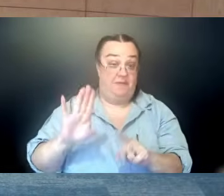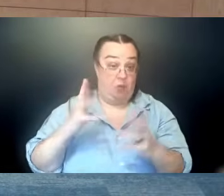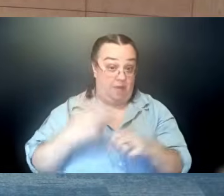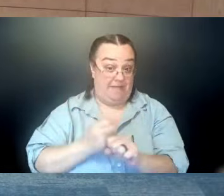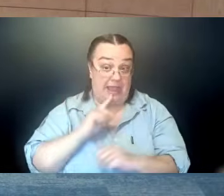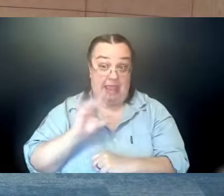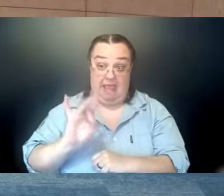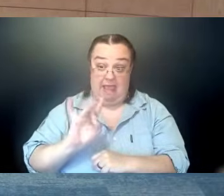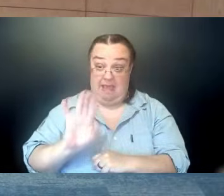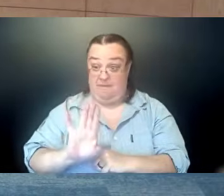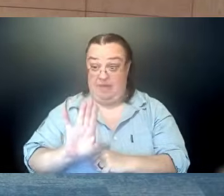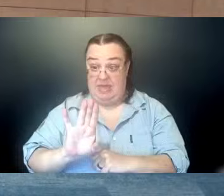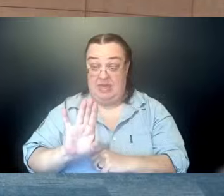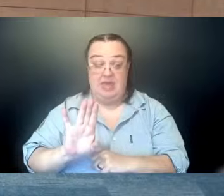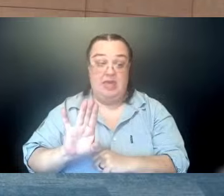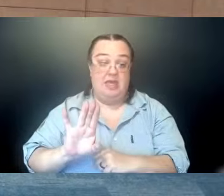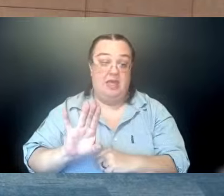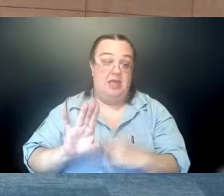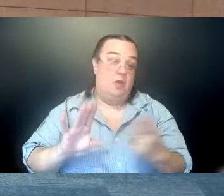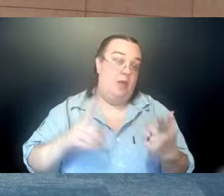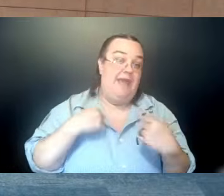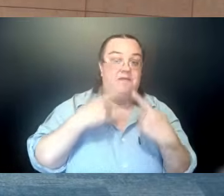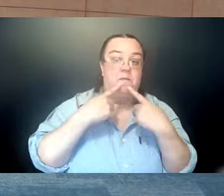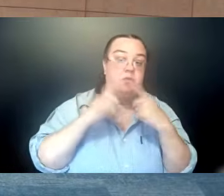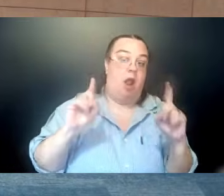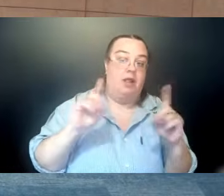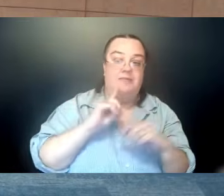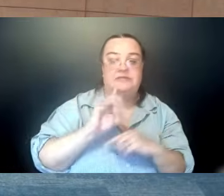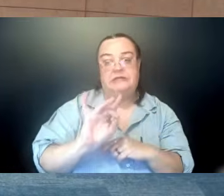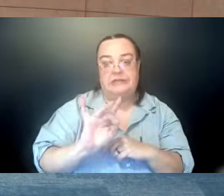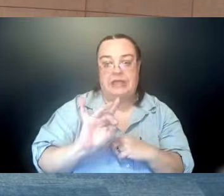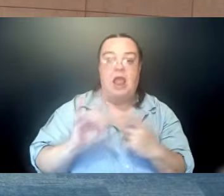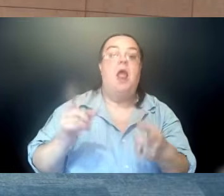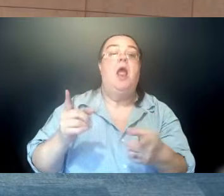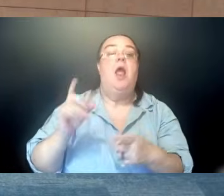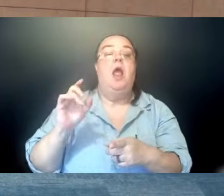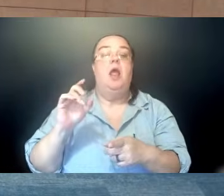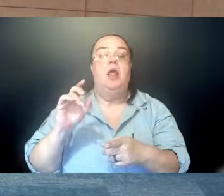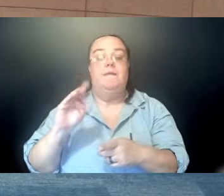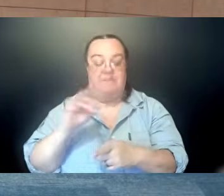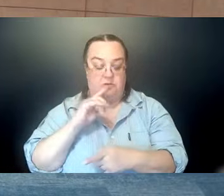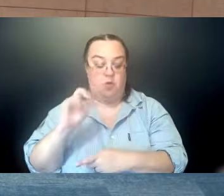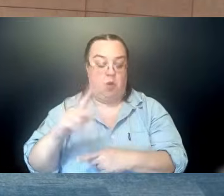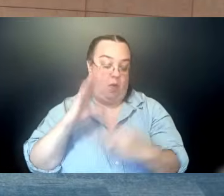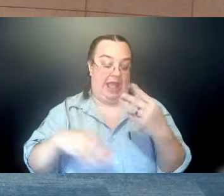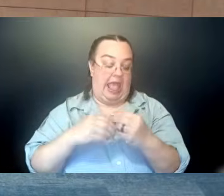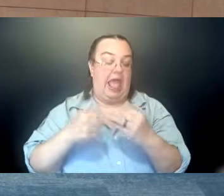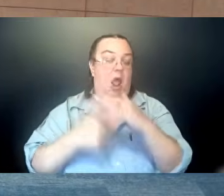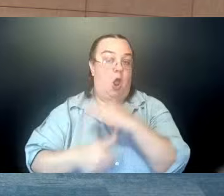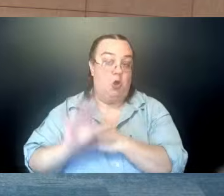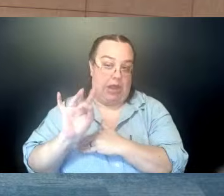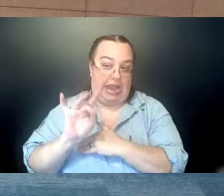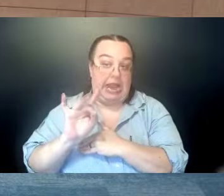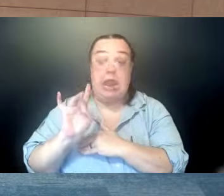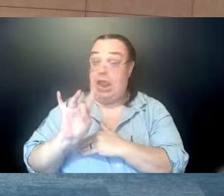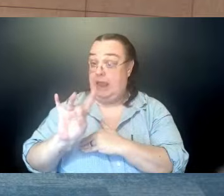8B? You have proclamations under 8. Okay, we'll add it under 8 then. How about that?